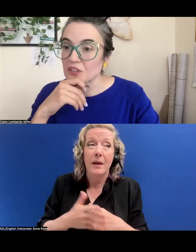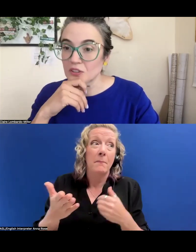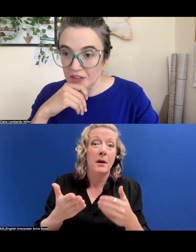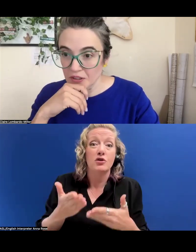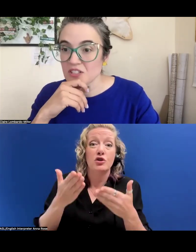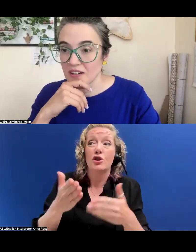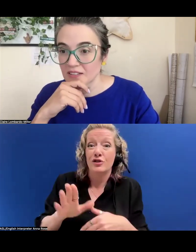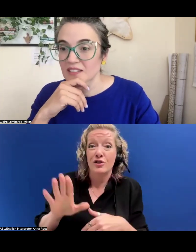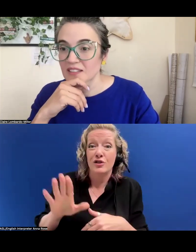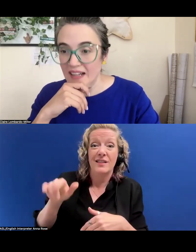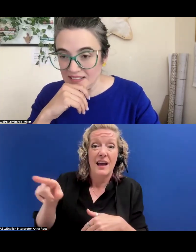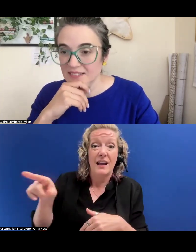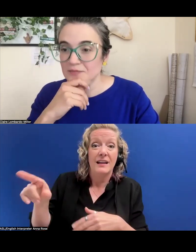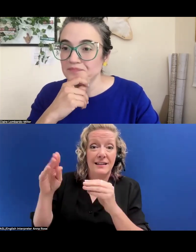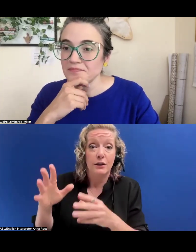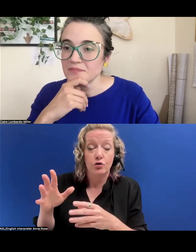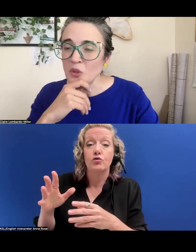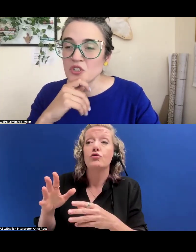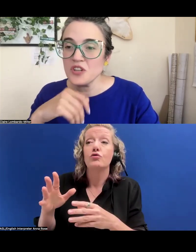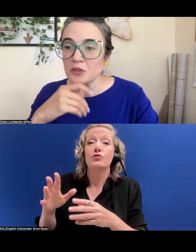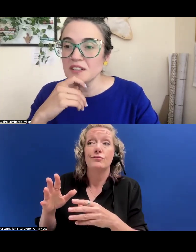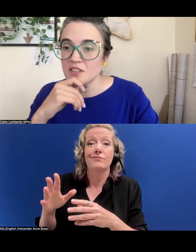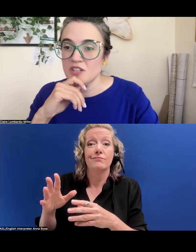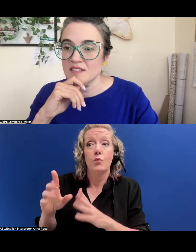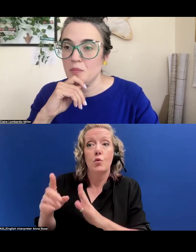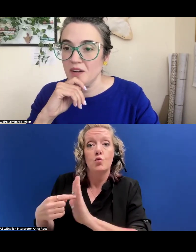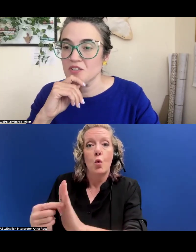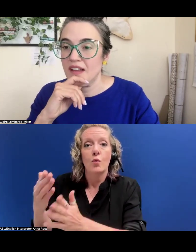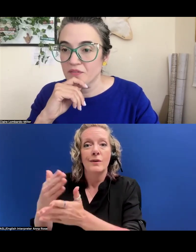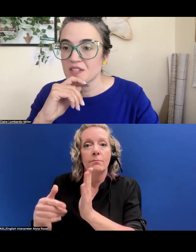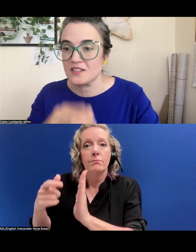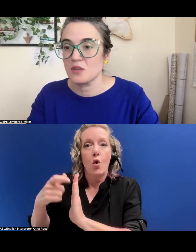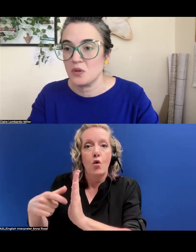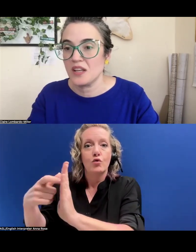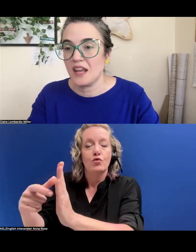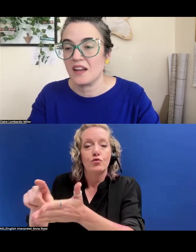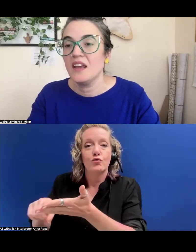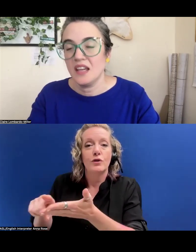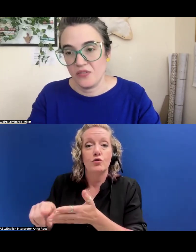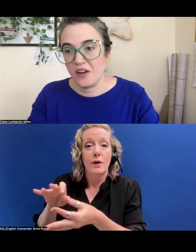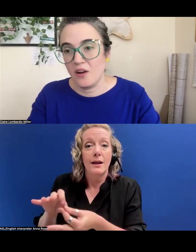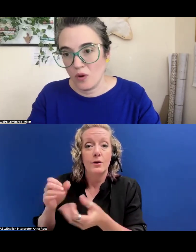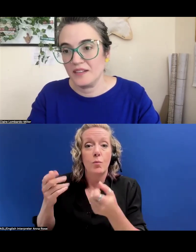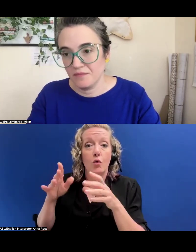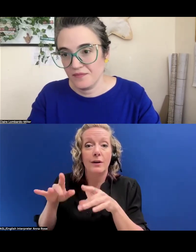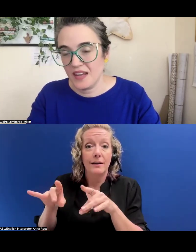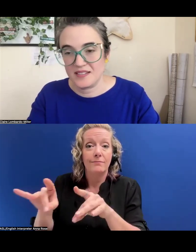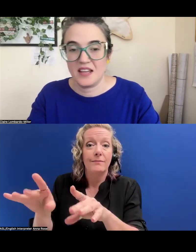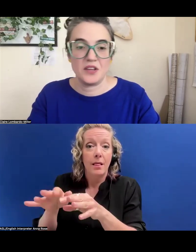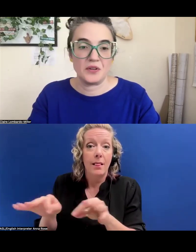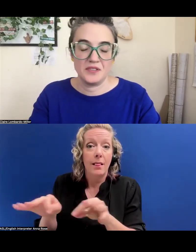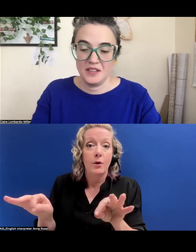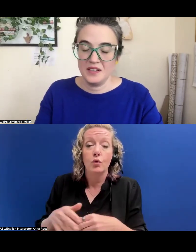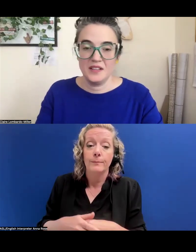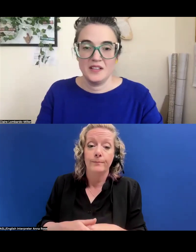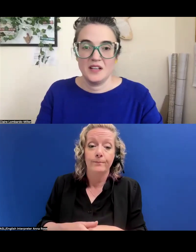multilingual learner literature. Yes, which generally suggests that parents should emphasize communicating in their L1. Yes, thank